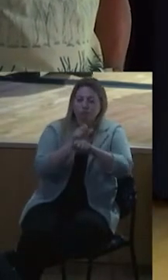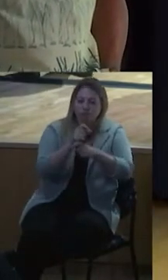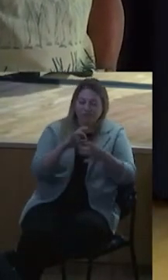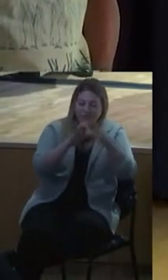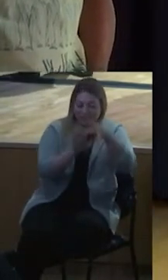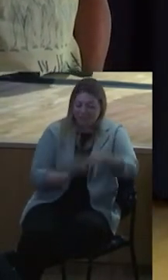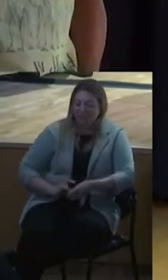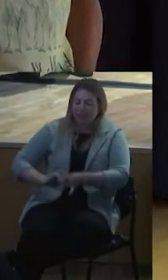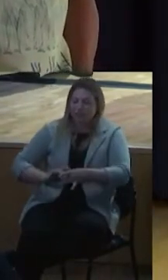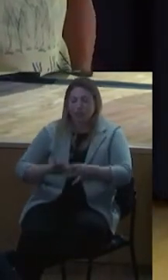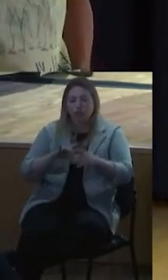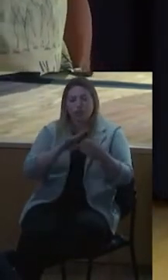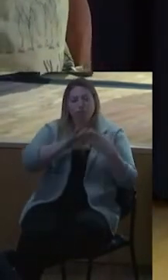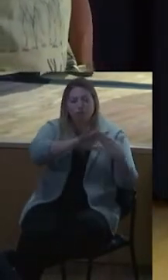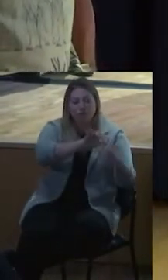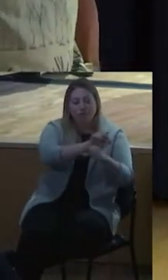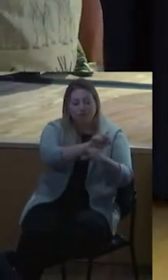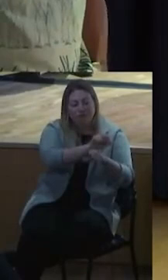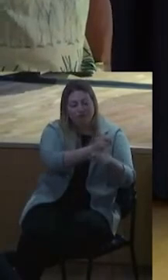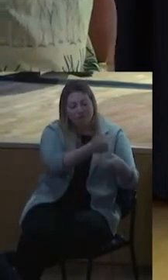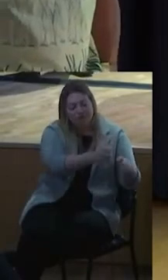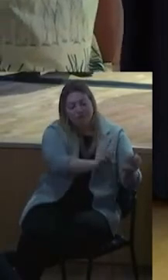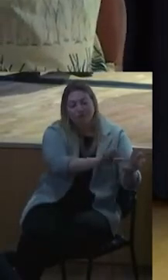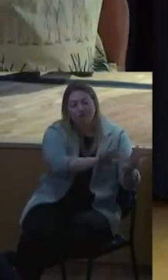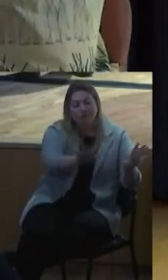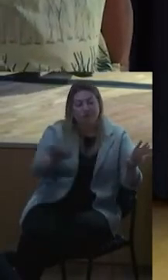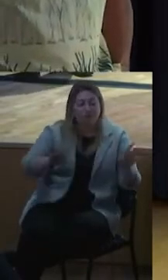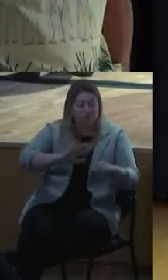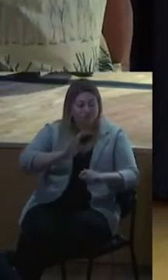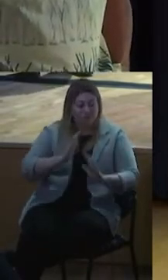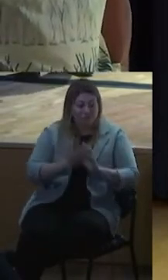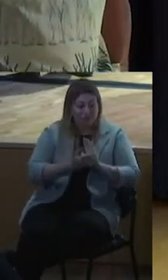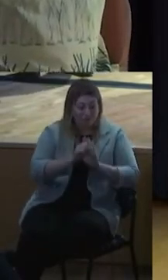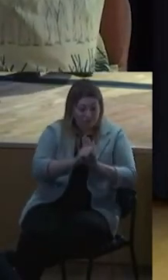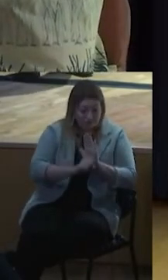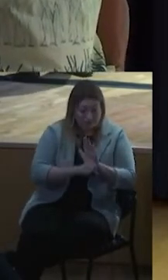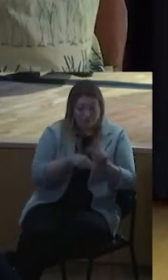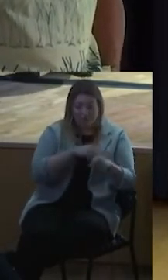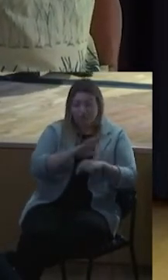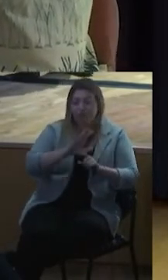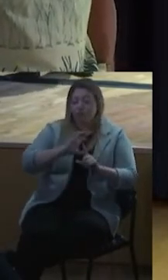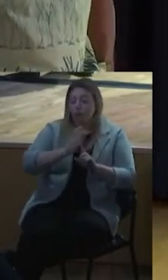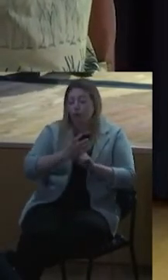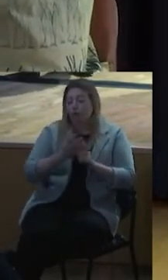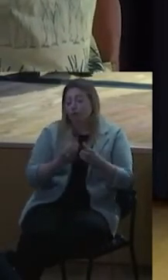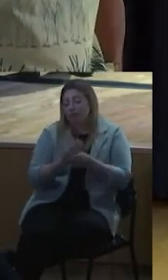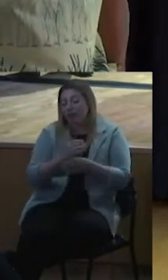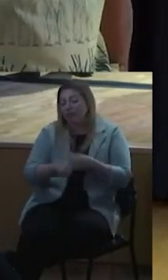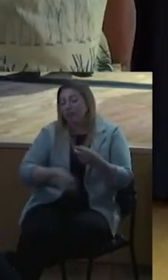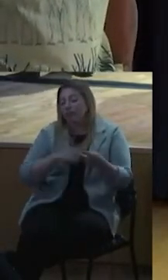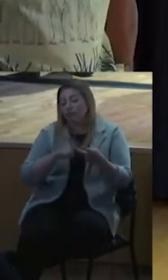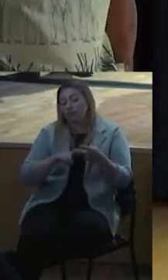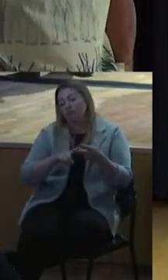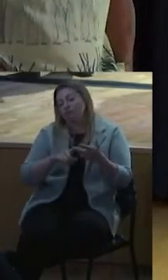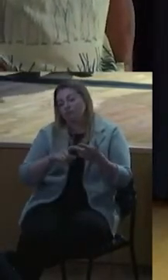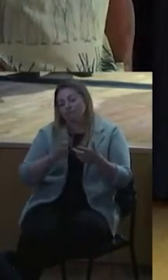across our state to talk about natural resource management, cultural revitalization, and self-governance.